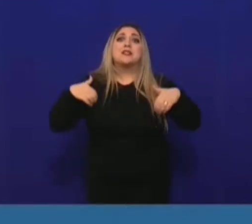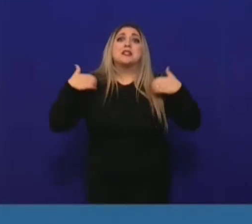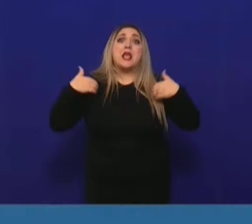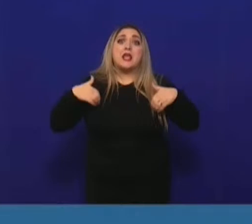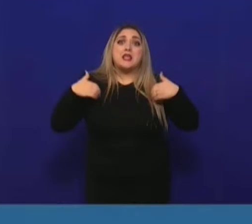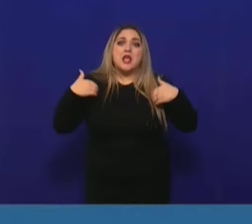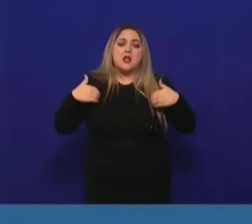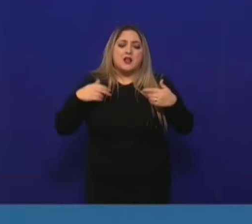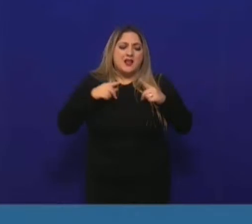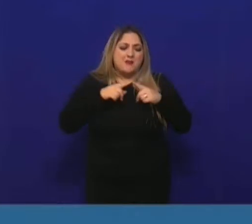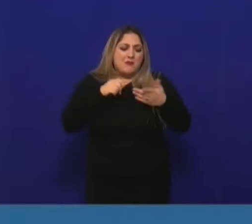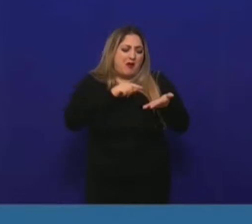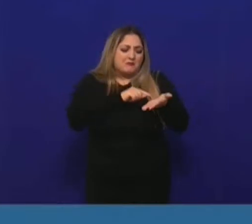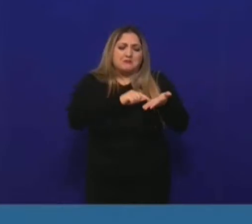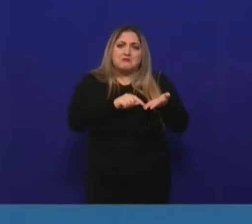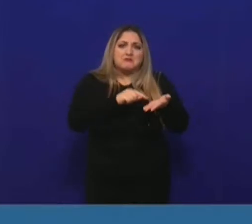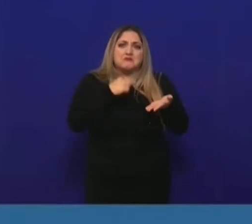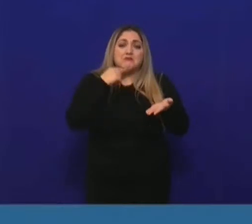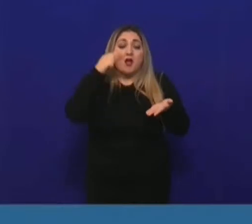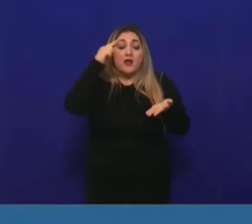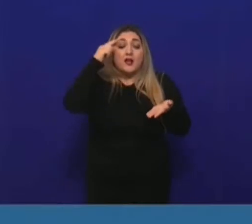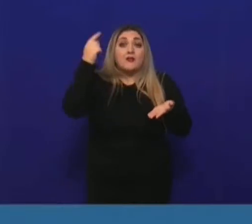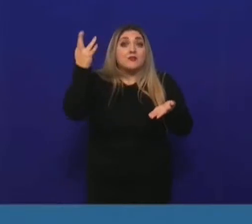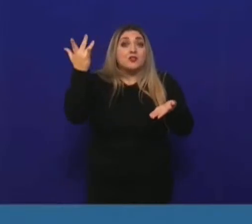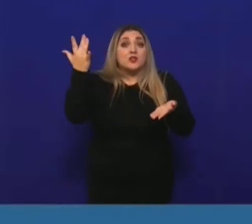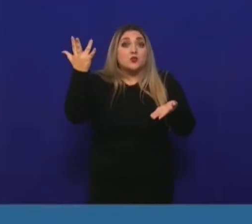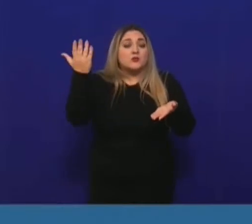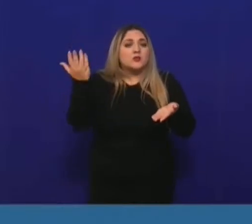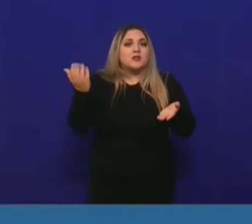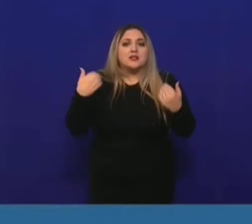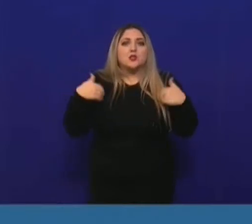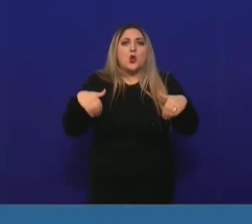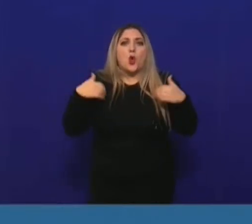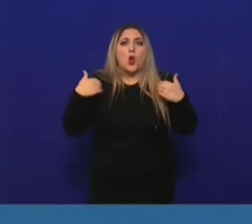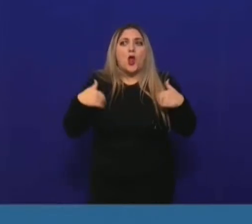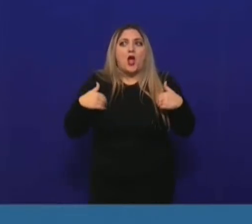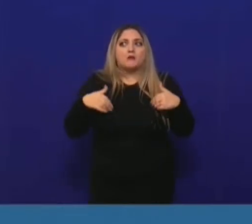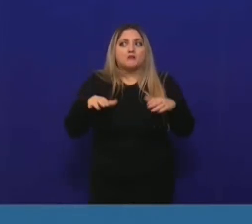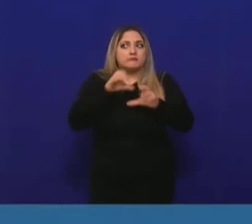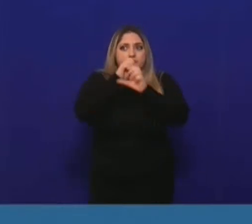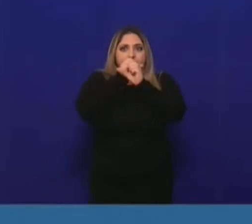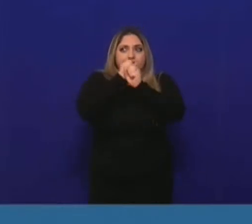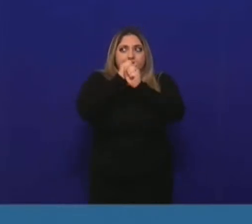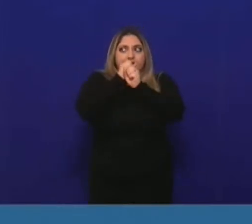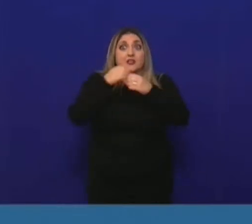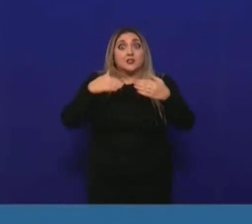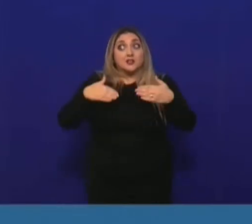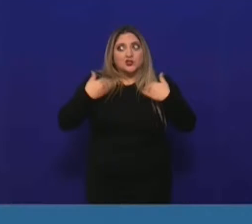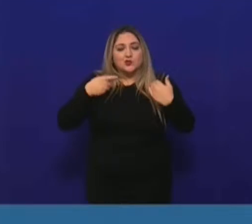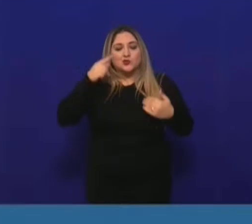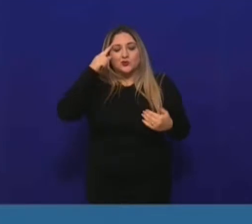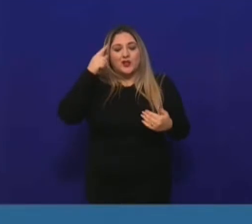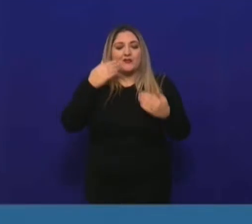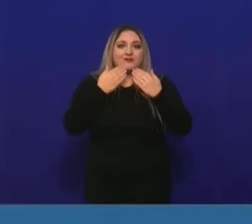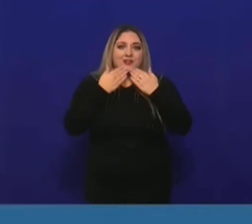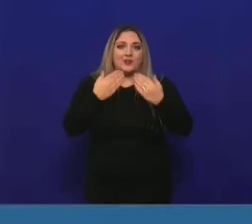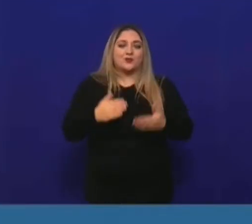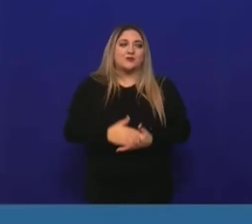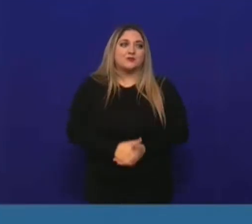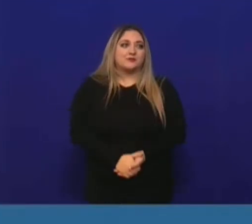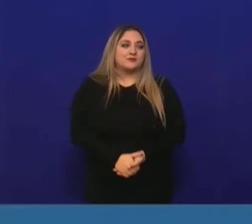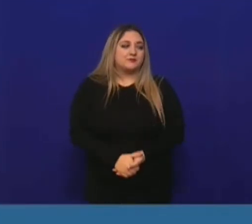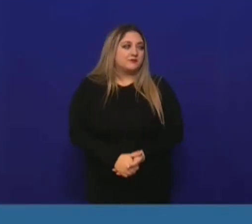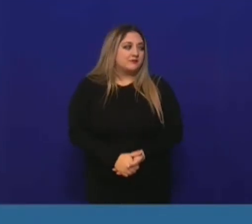tingħata eżatt in-numri ta' kemm hemm każi fl-iskejjel. Għal xiex min qed tingħata l-informazzjoni l-MUT. Thank you.